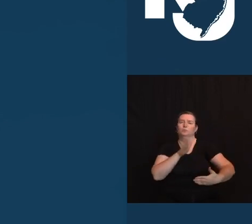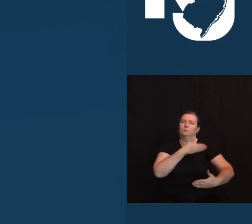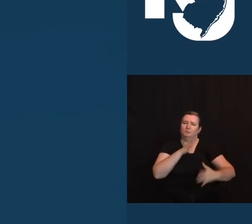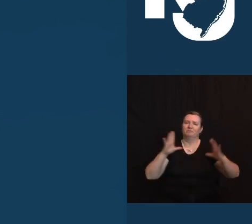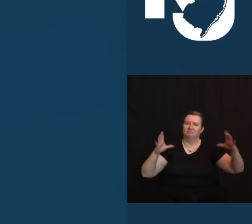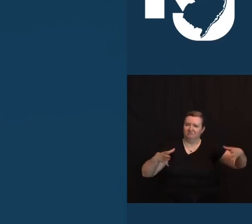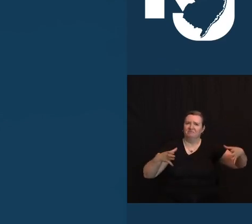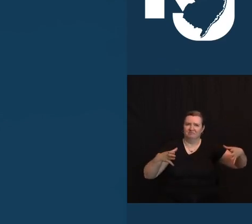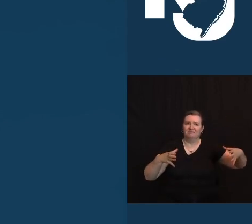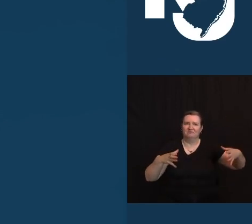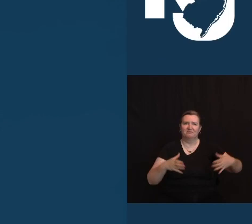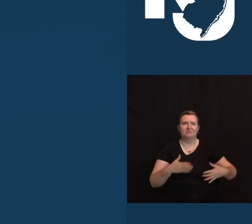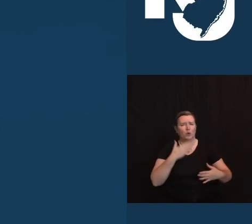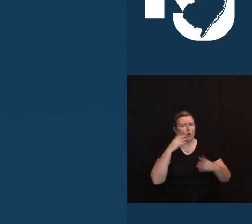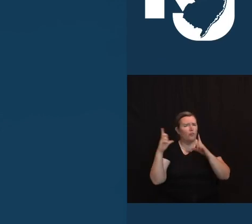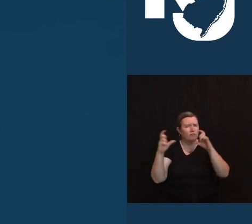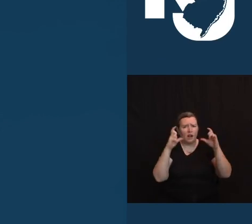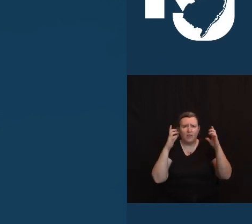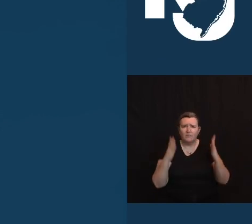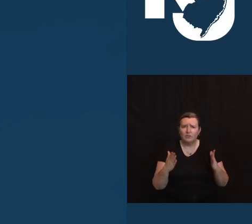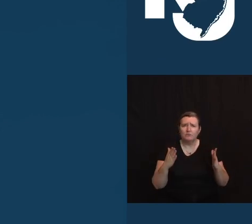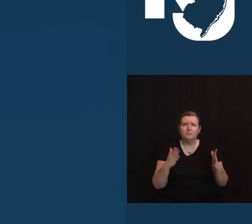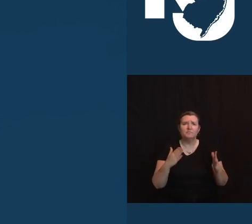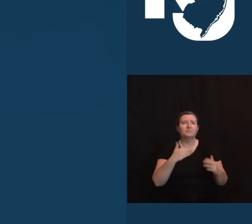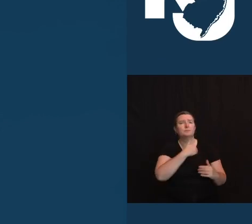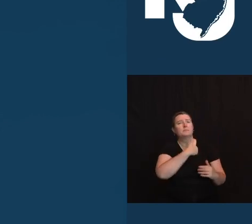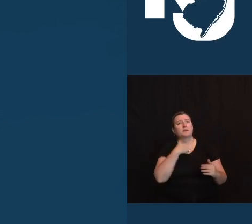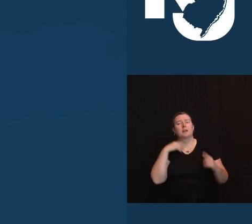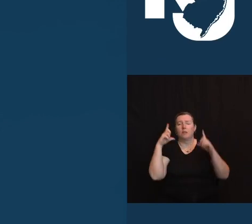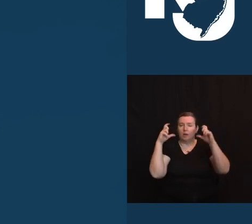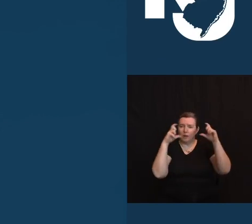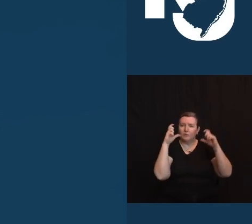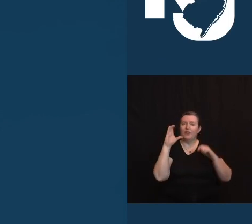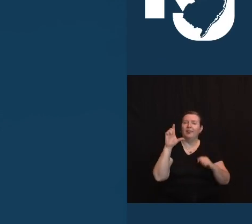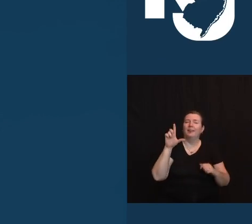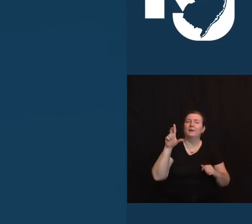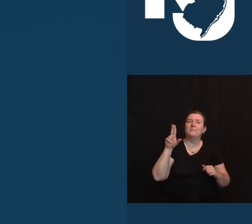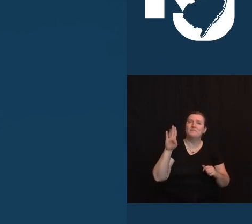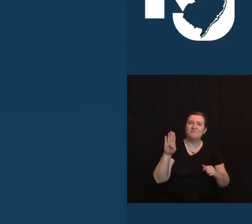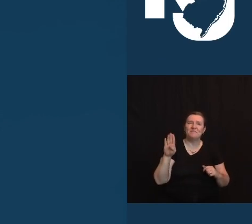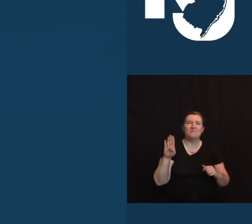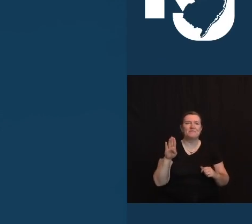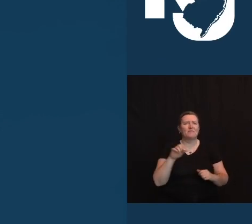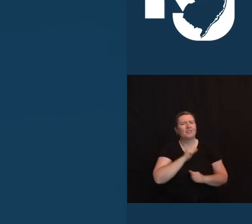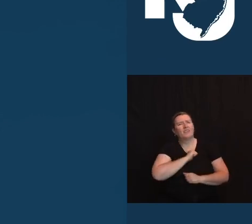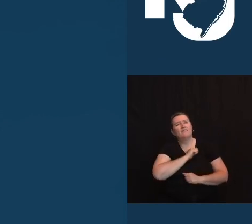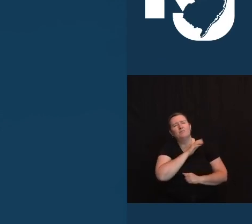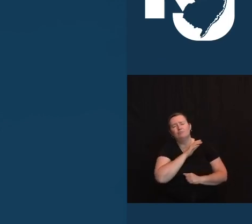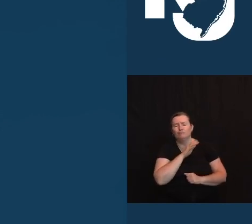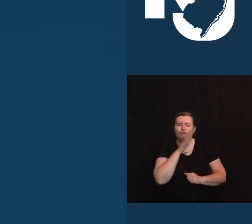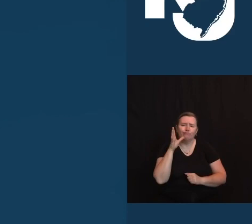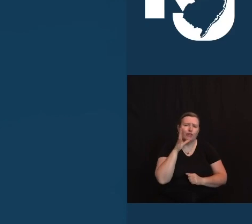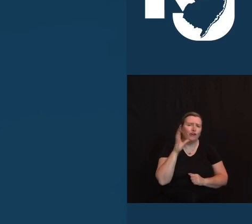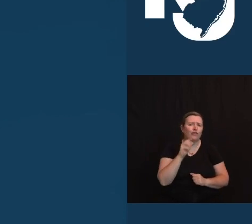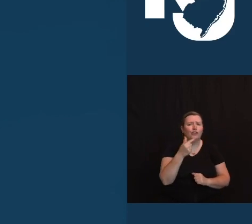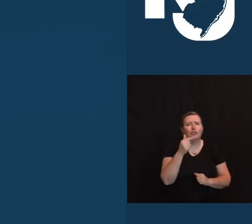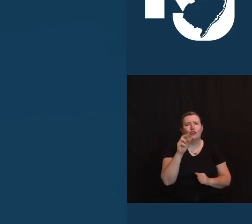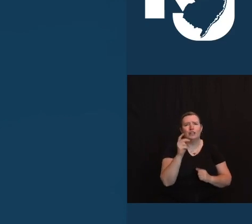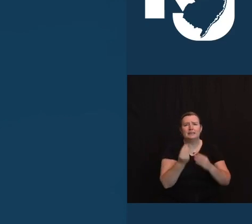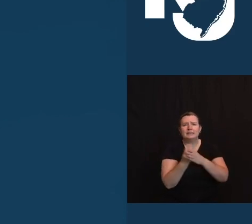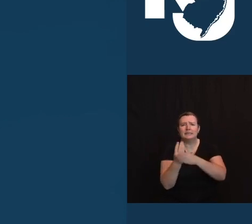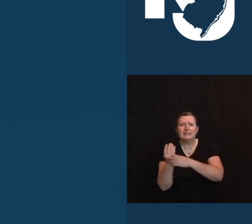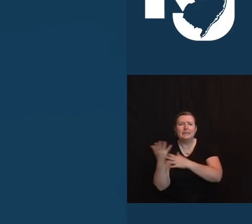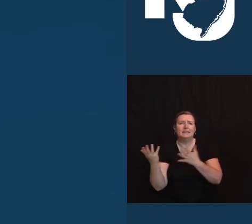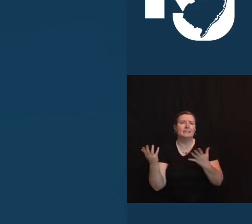of the Ridgewood Camera Club. She had so many passions, from gardening to the New York Times crossword to her and Al's summer home in